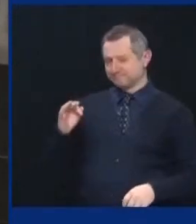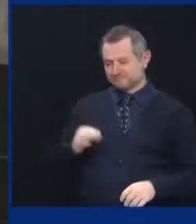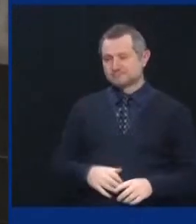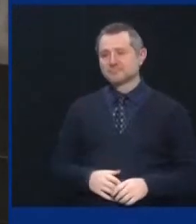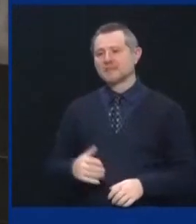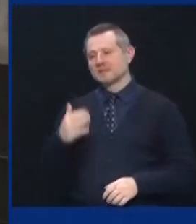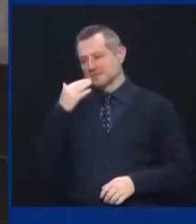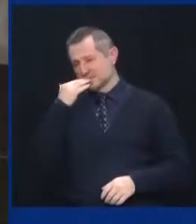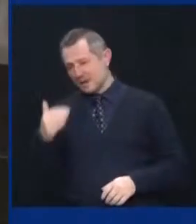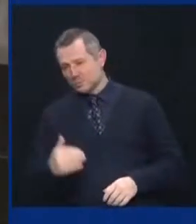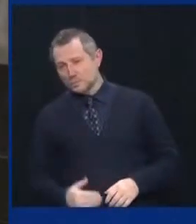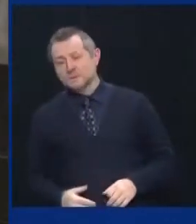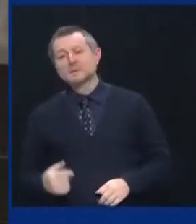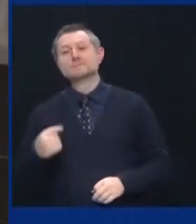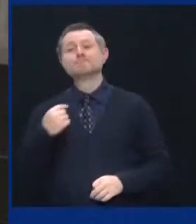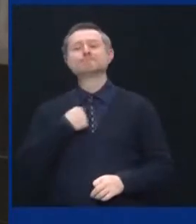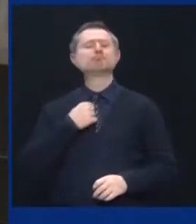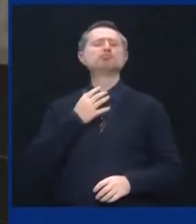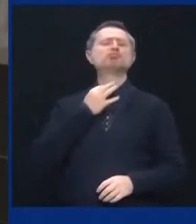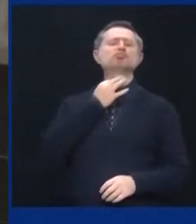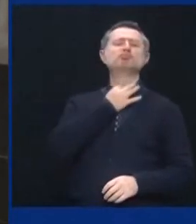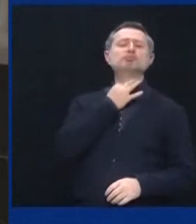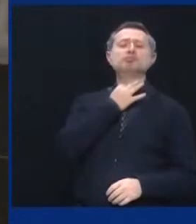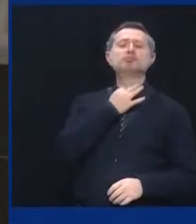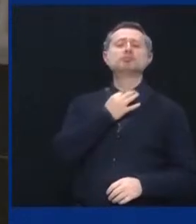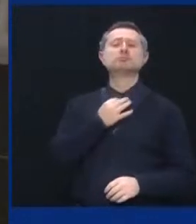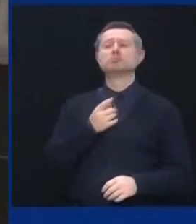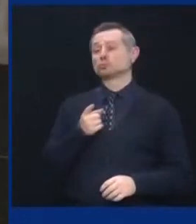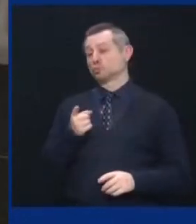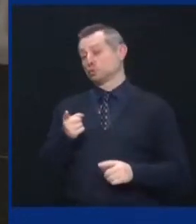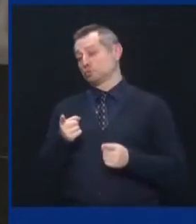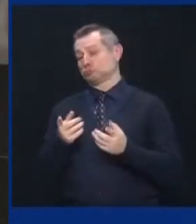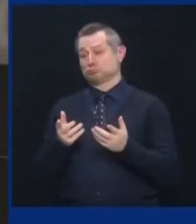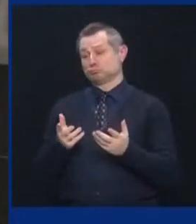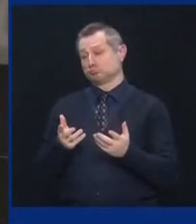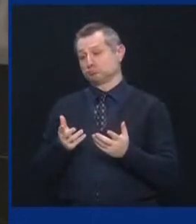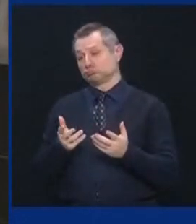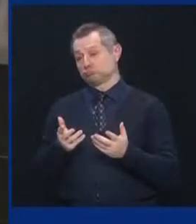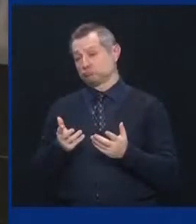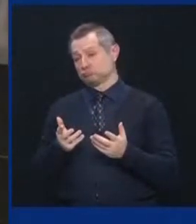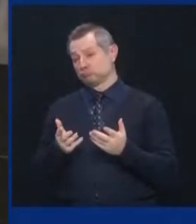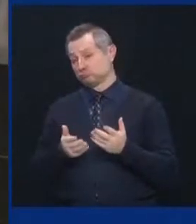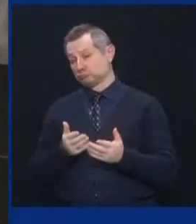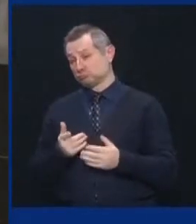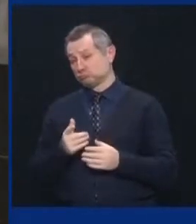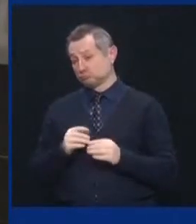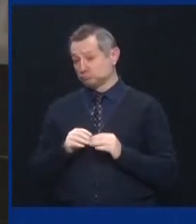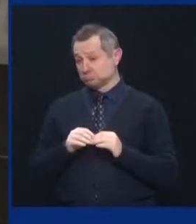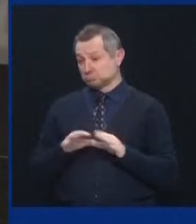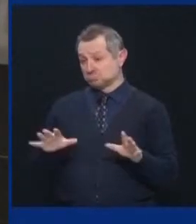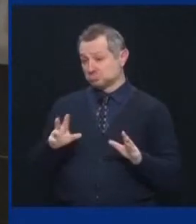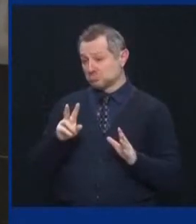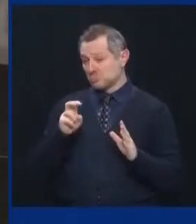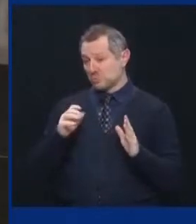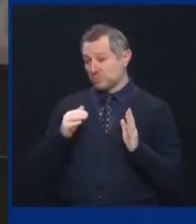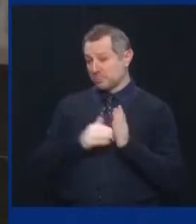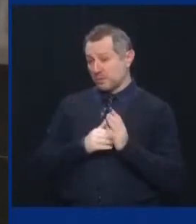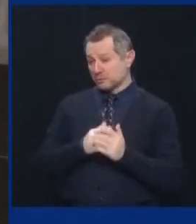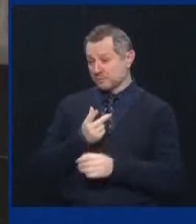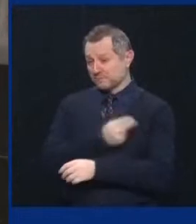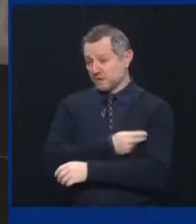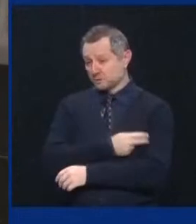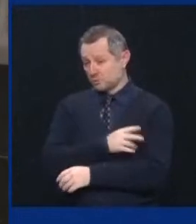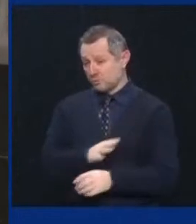Thanks. So wondering, thus far you've been able to get out 200,000 vaccines across the state.